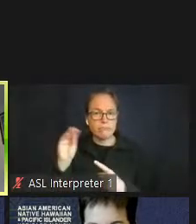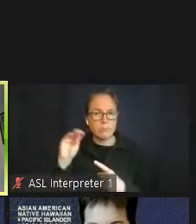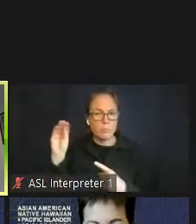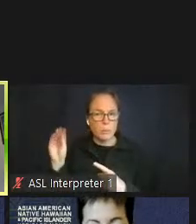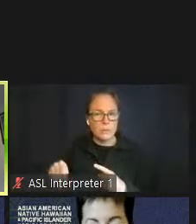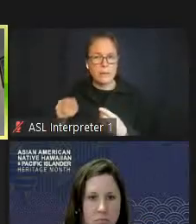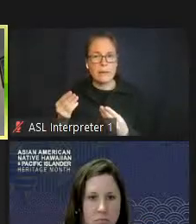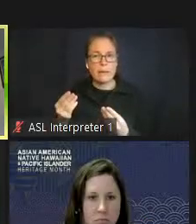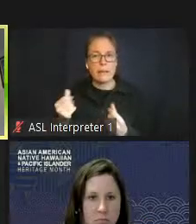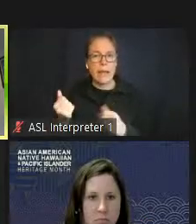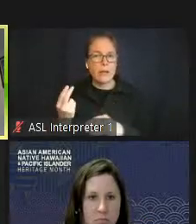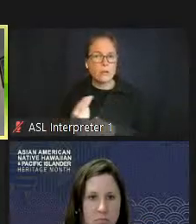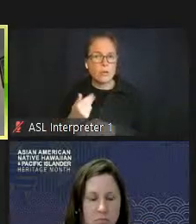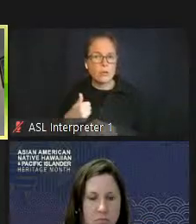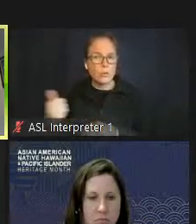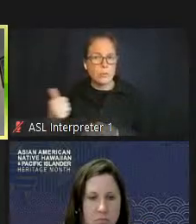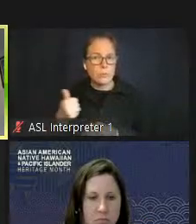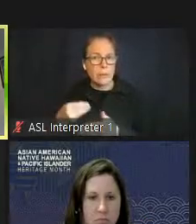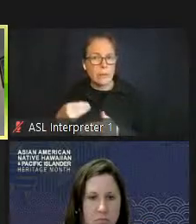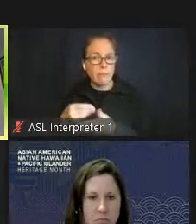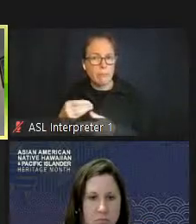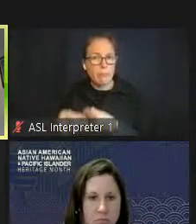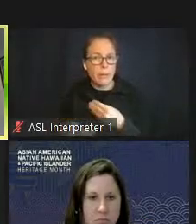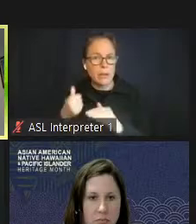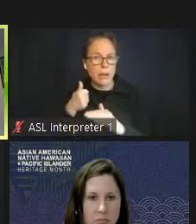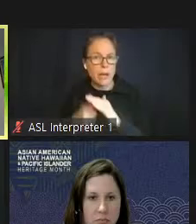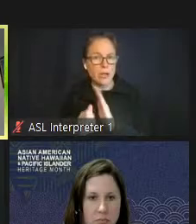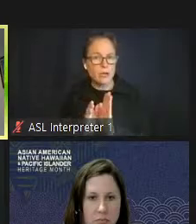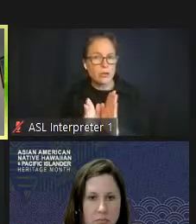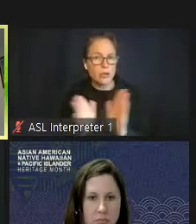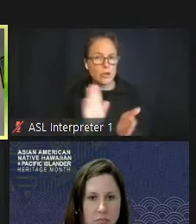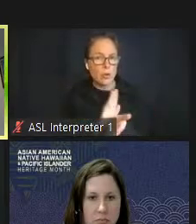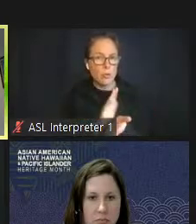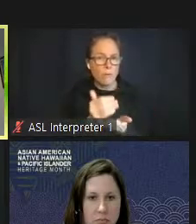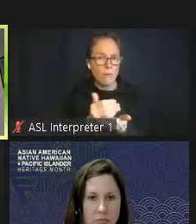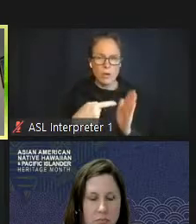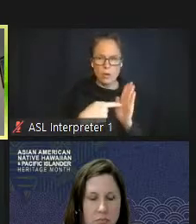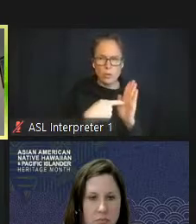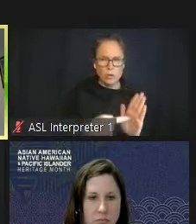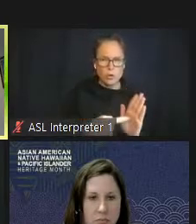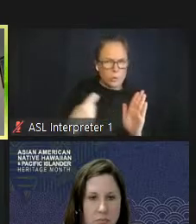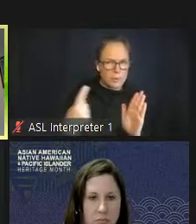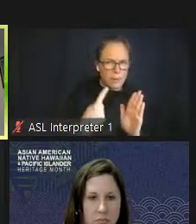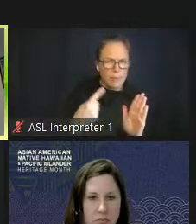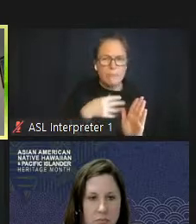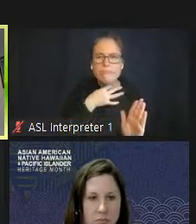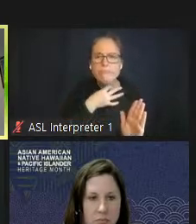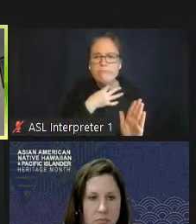land use and transportation budget is funded by the general fund? You had a quick slide up there, and how does that